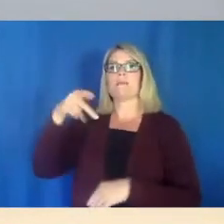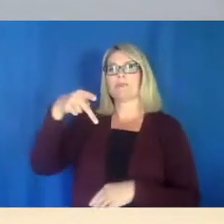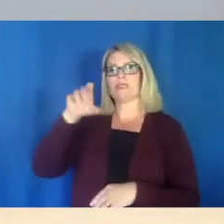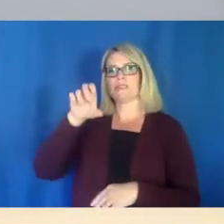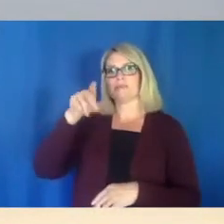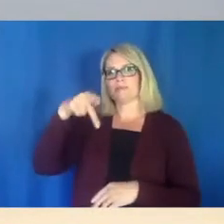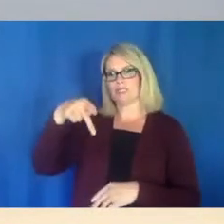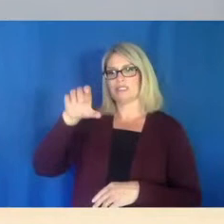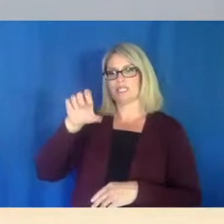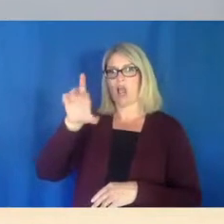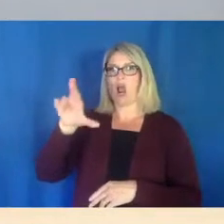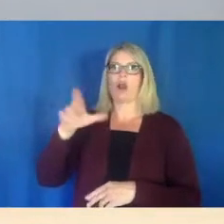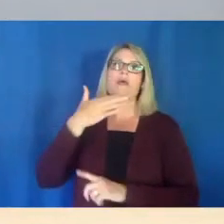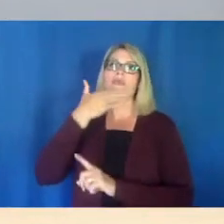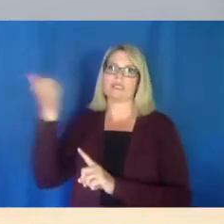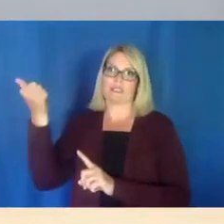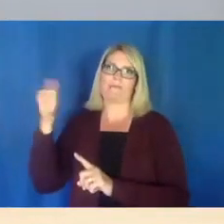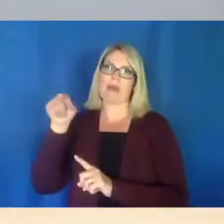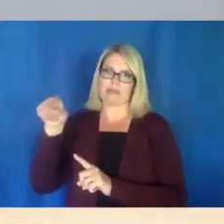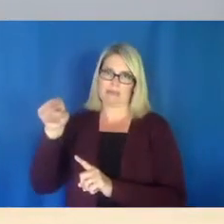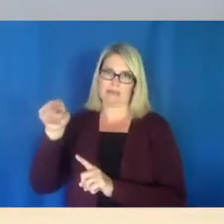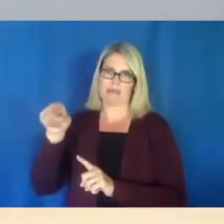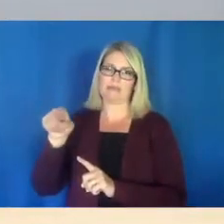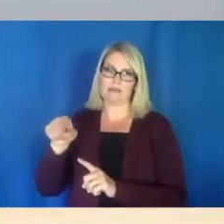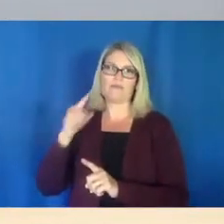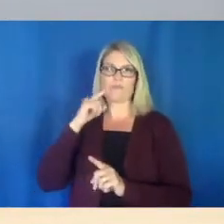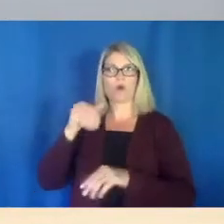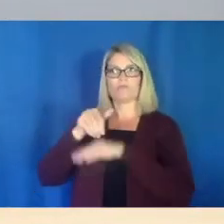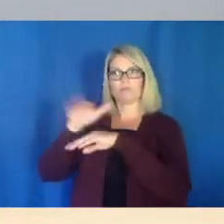gold standard for the diagnosis of COVID-19.